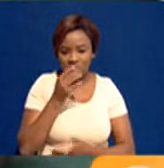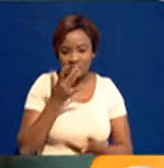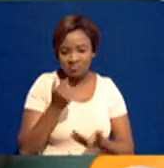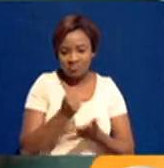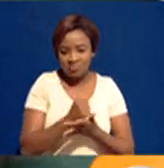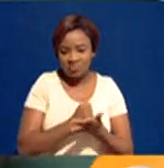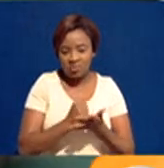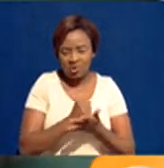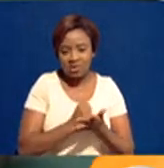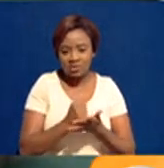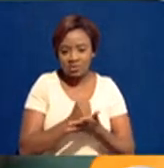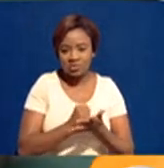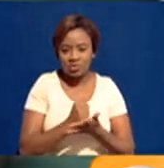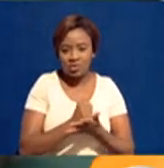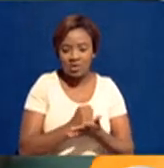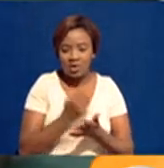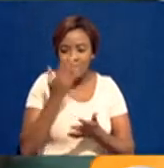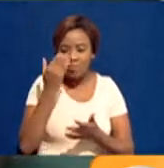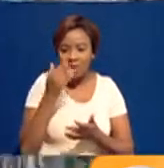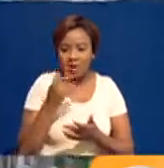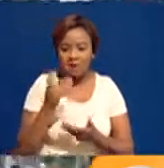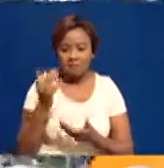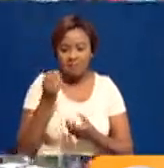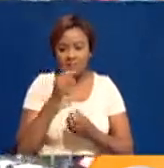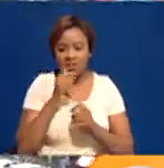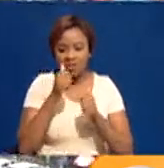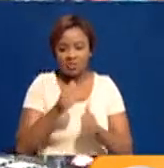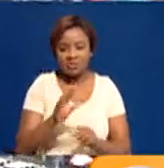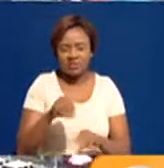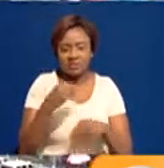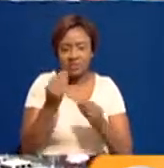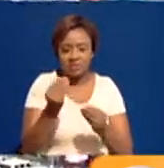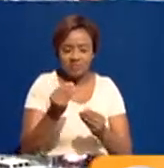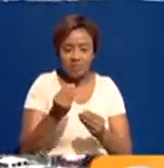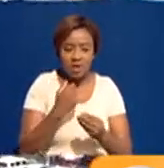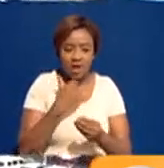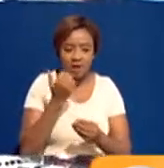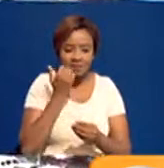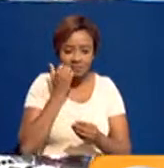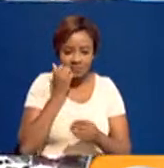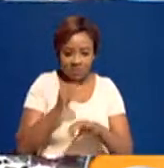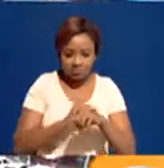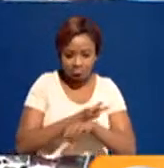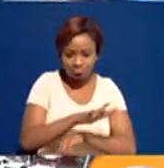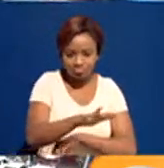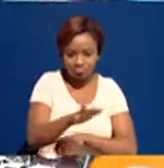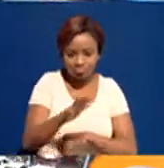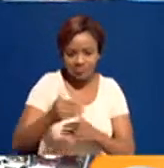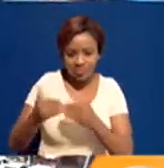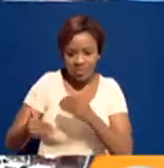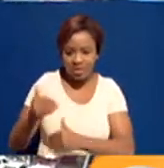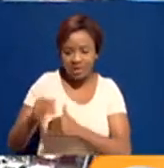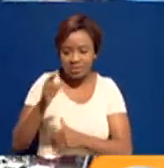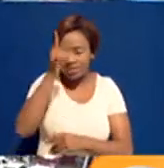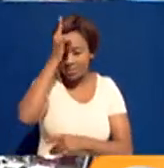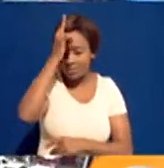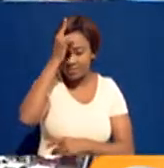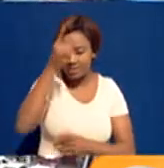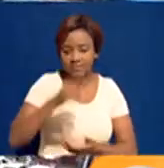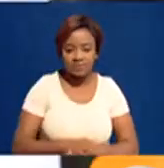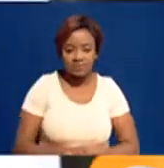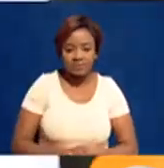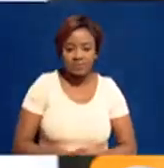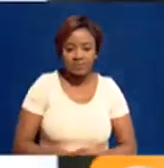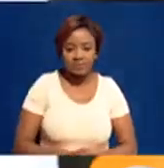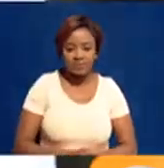as officials from the livestock department reported an outbreak of rabies in the neighboring village of Tachasis in Kuresoi